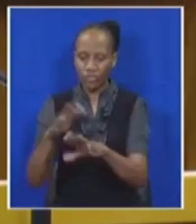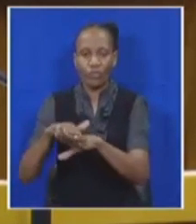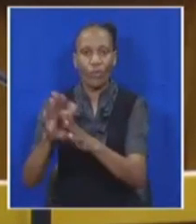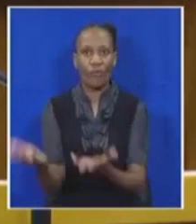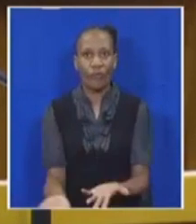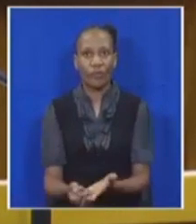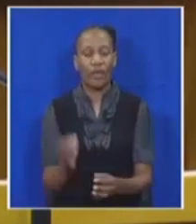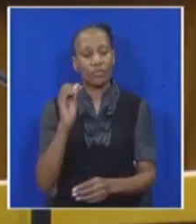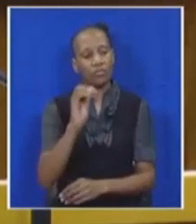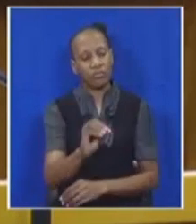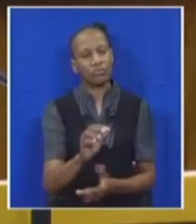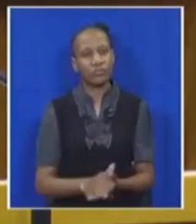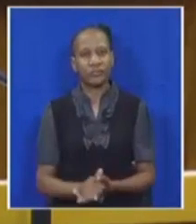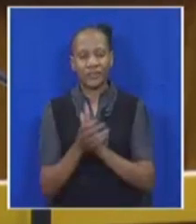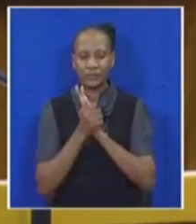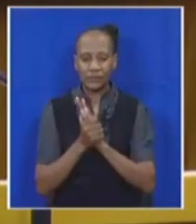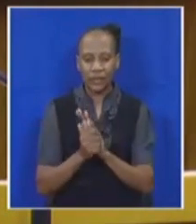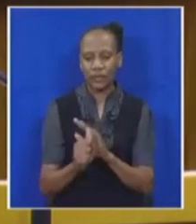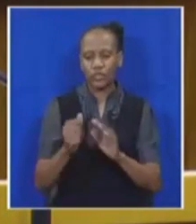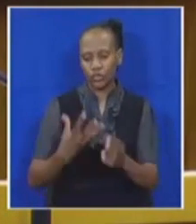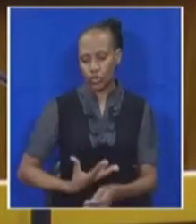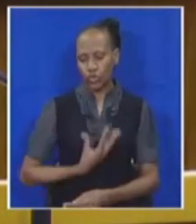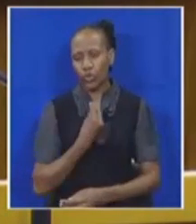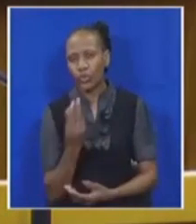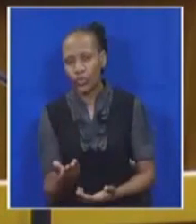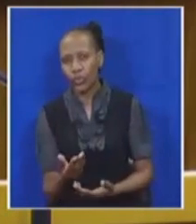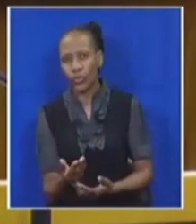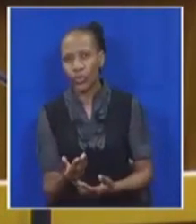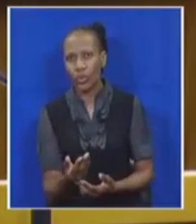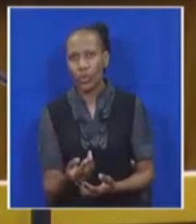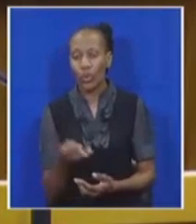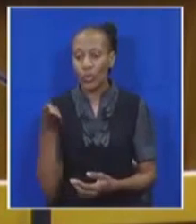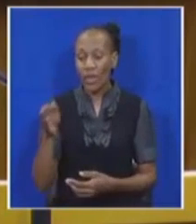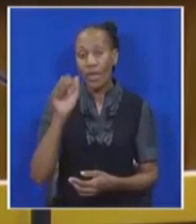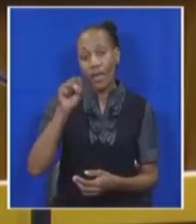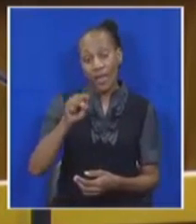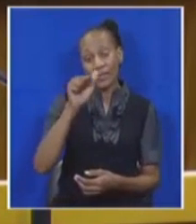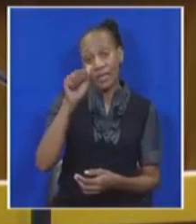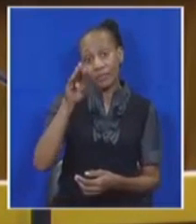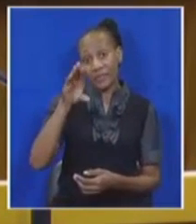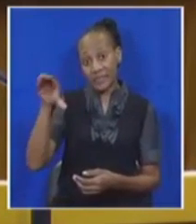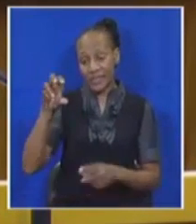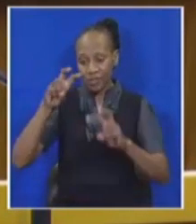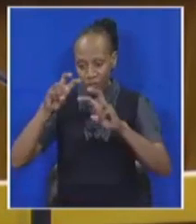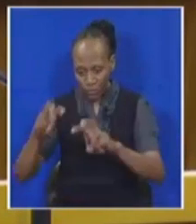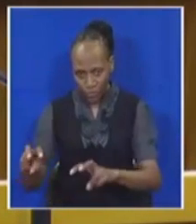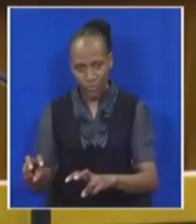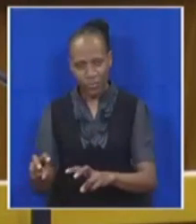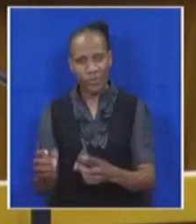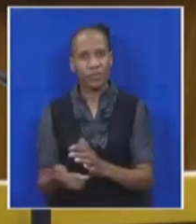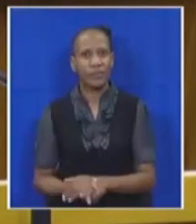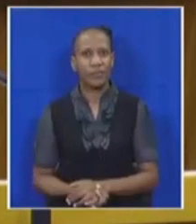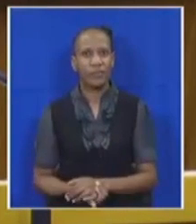there are the young and talented executives who appeared before the SABC inquiry, purged from their